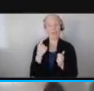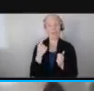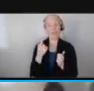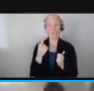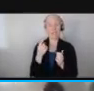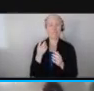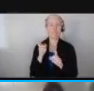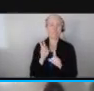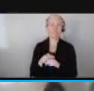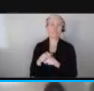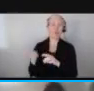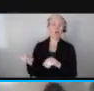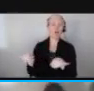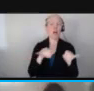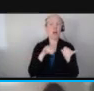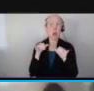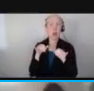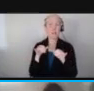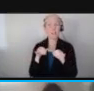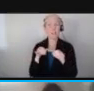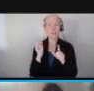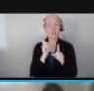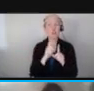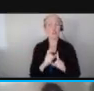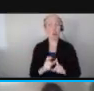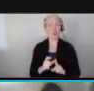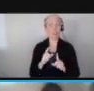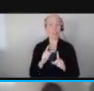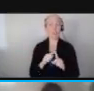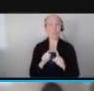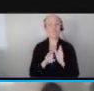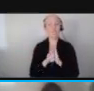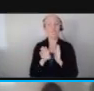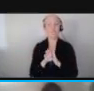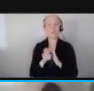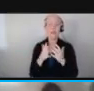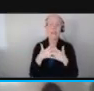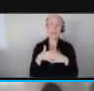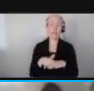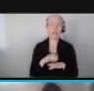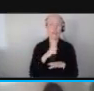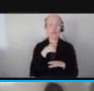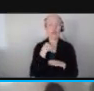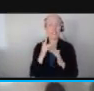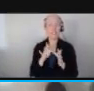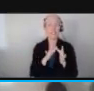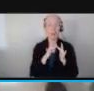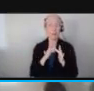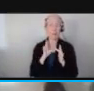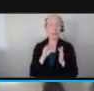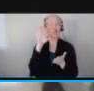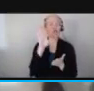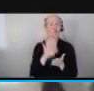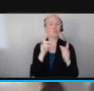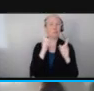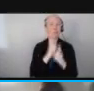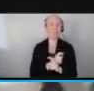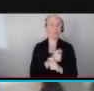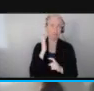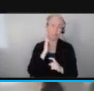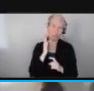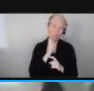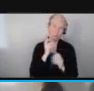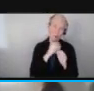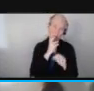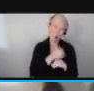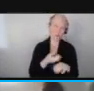so forth to develop that integrated risk network and address some of that complexity that's been in the past harder to do. The next slide,